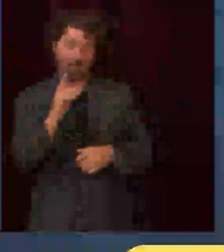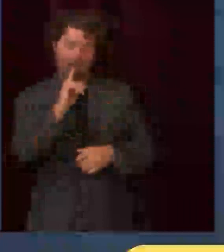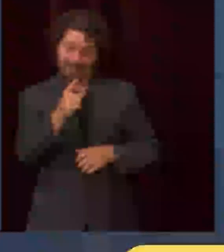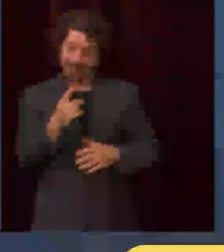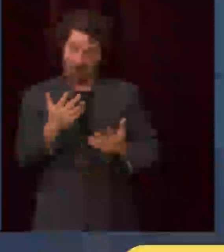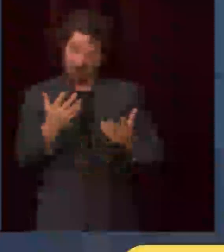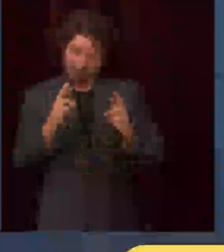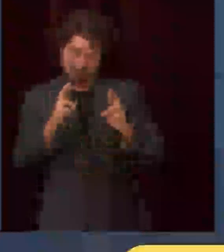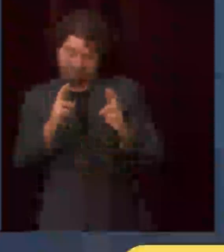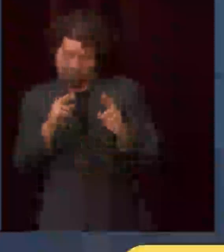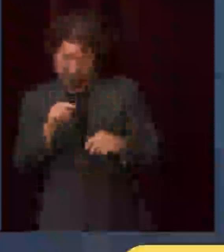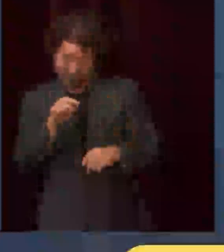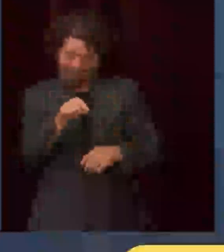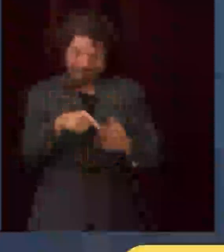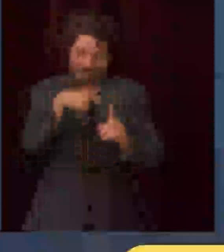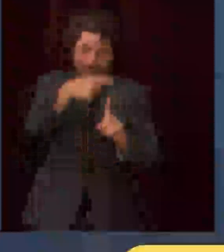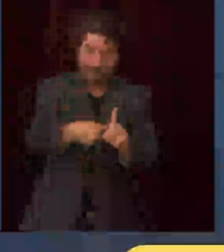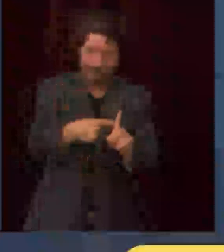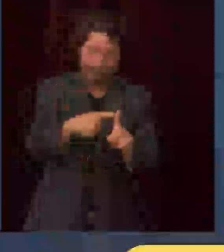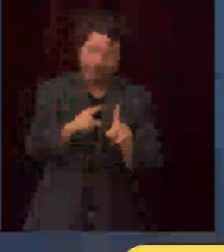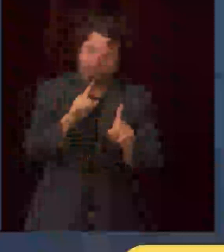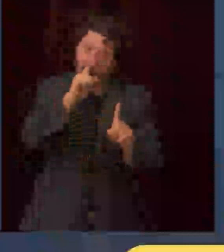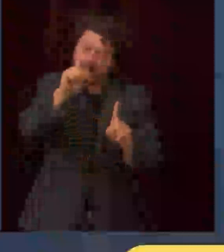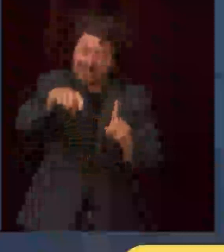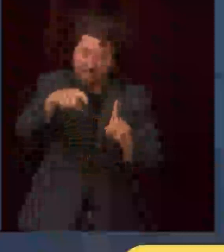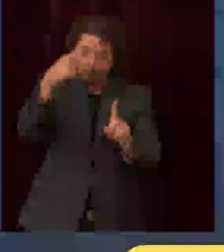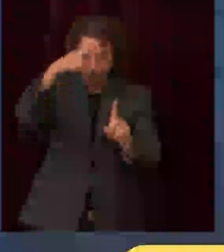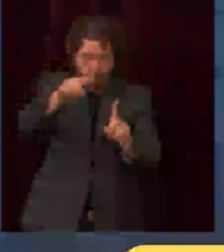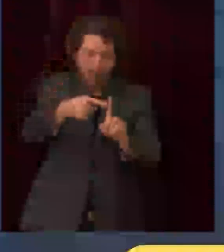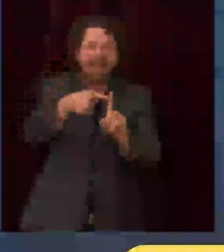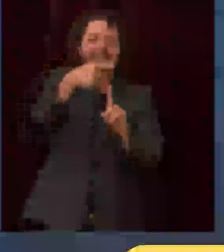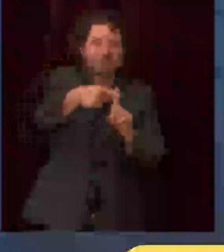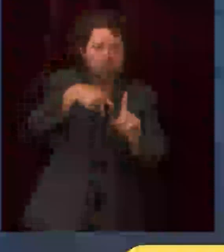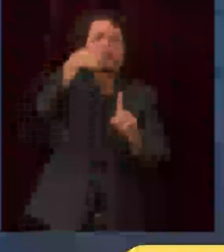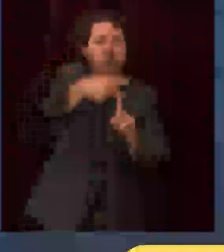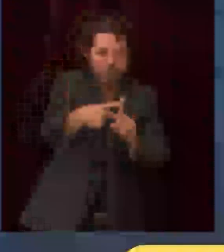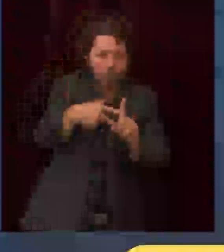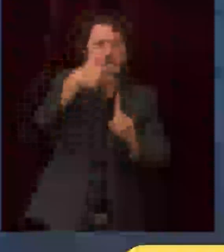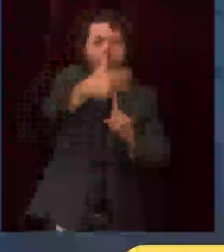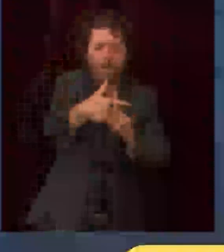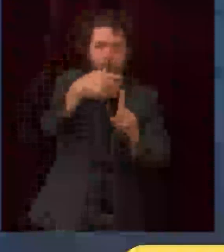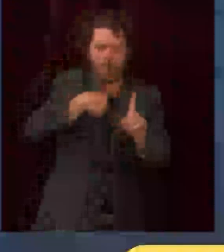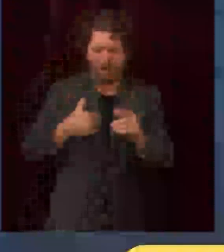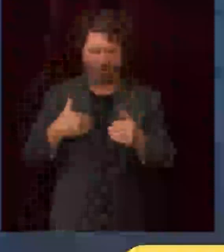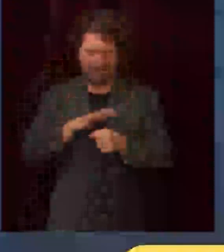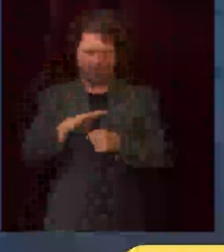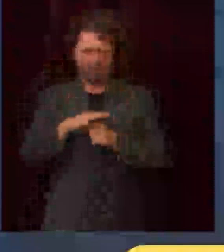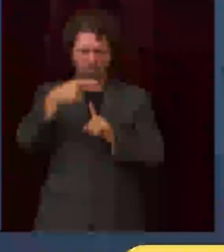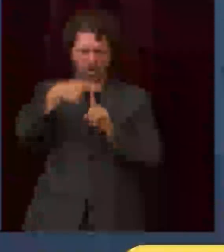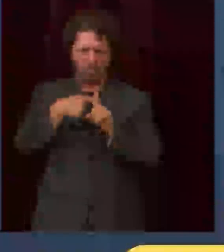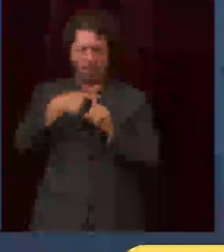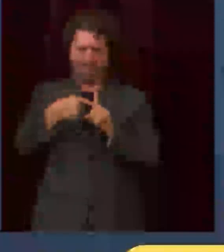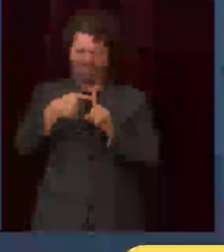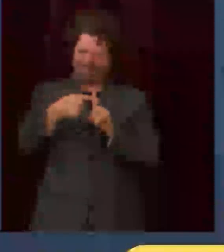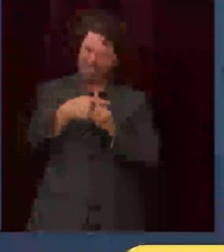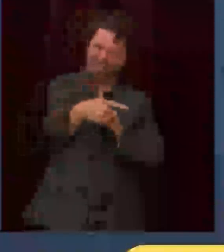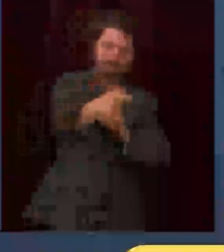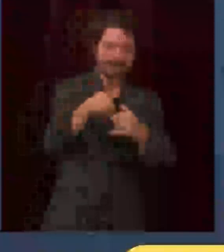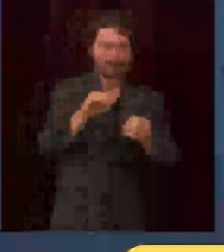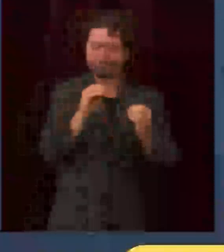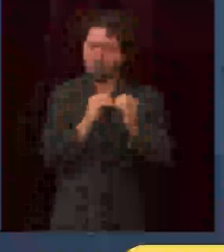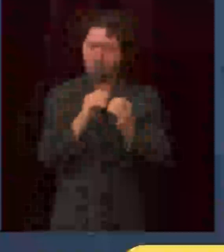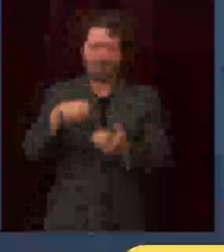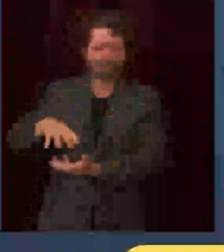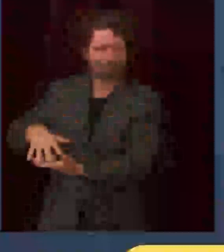Great, and in terms of the earlier question, so how long will it take to evaluate applications? It's going to take probably a few